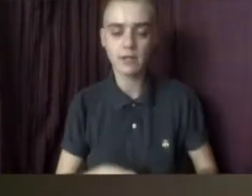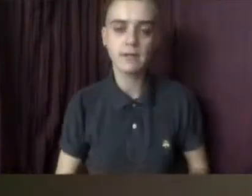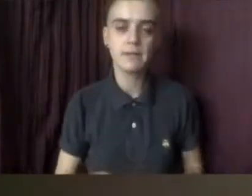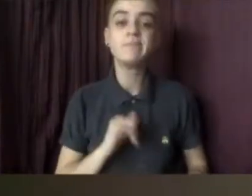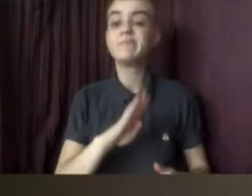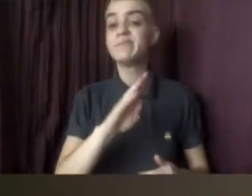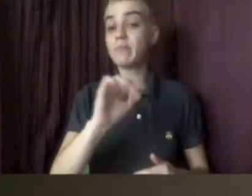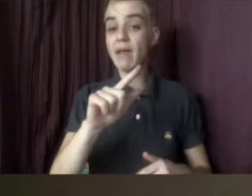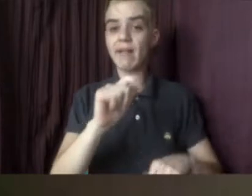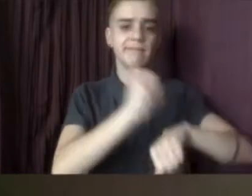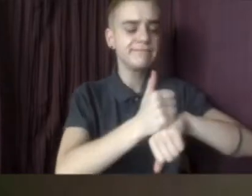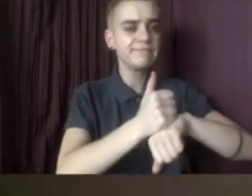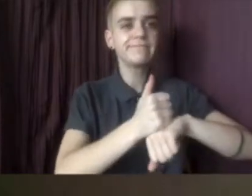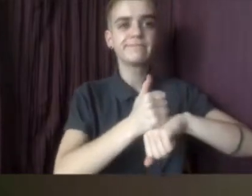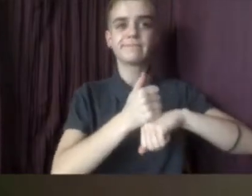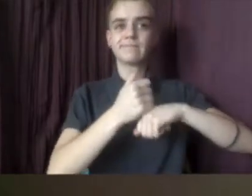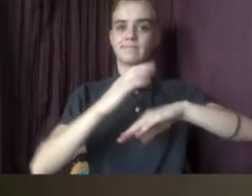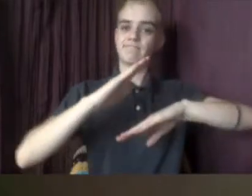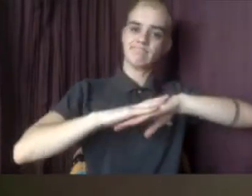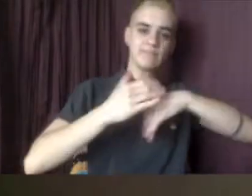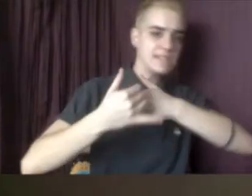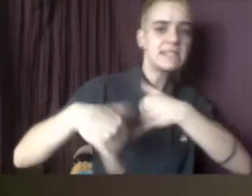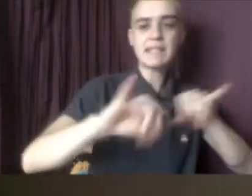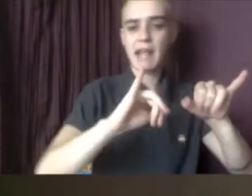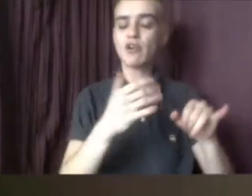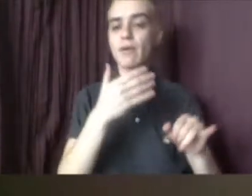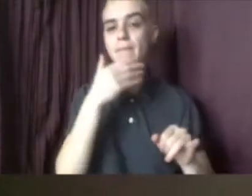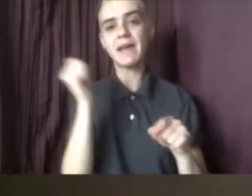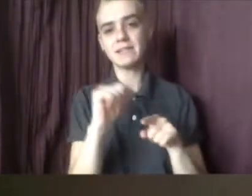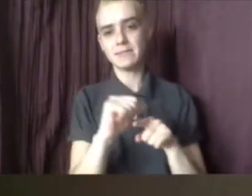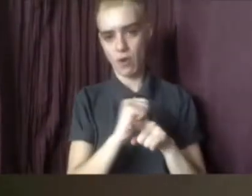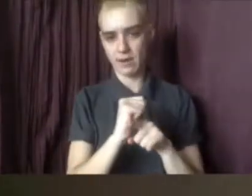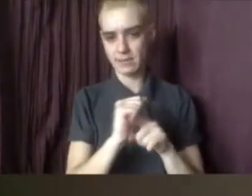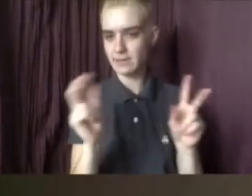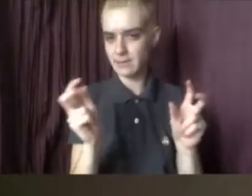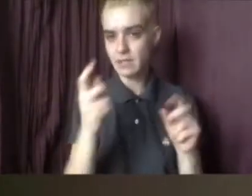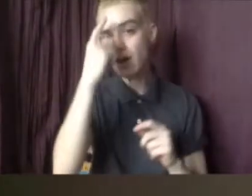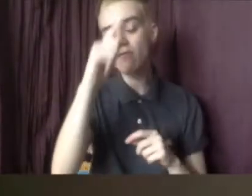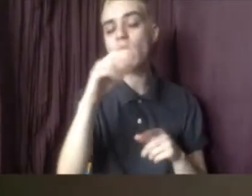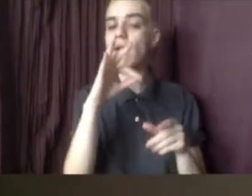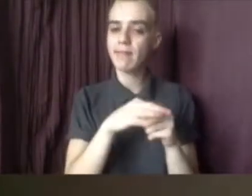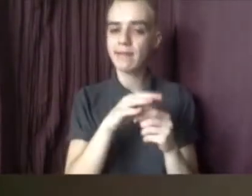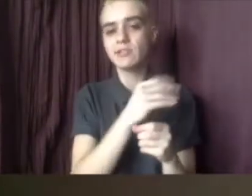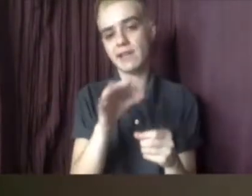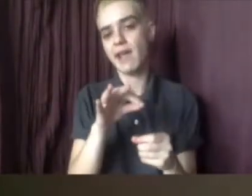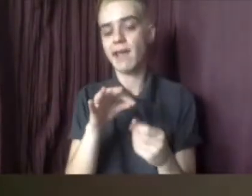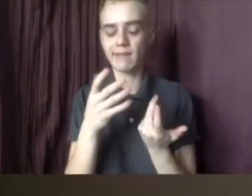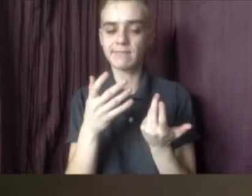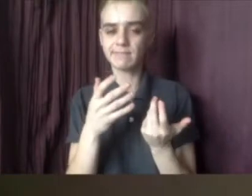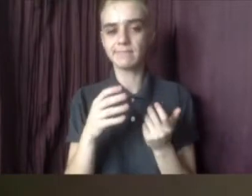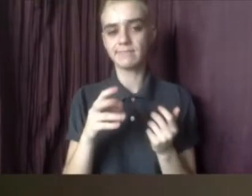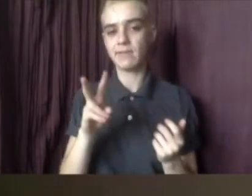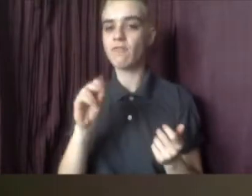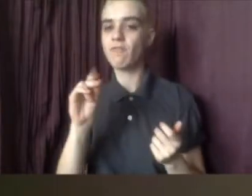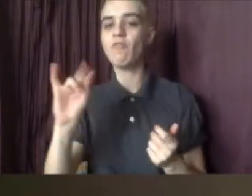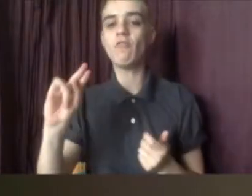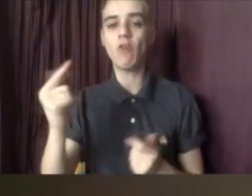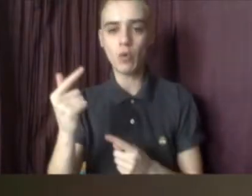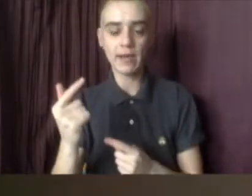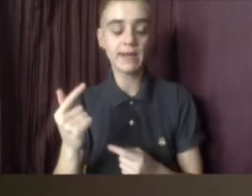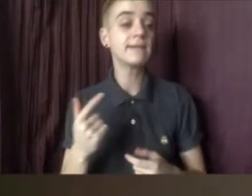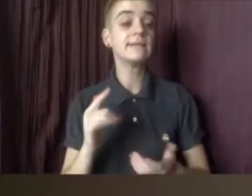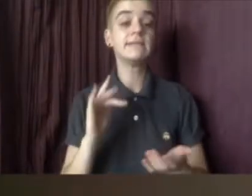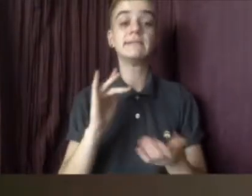expect a level of access to the ballot, regardless of what state you live in. Certain options must